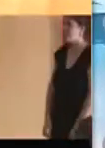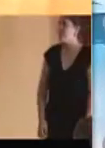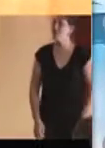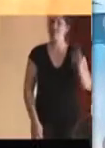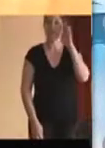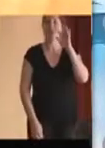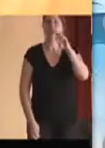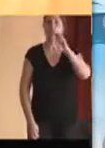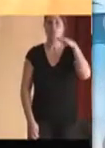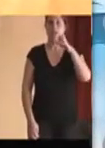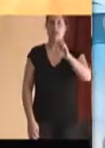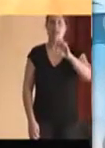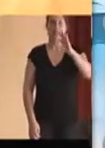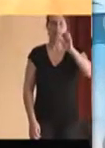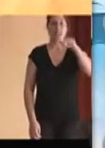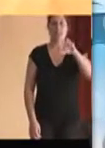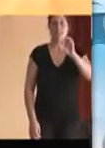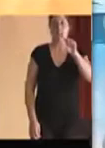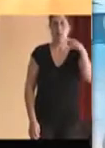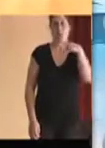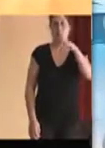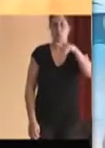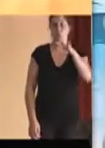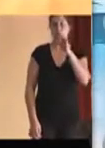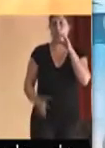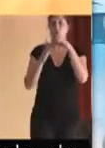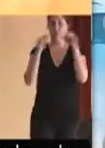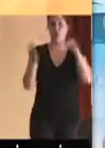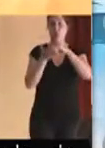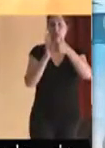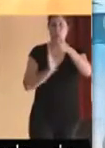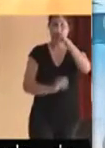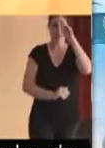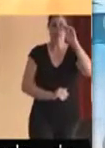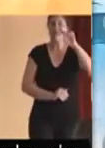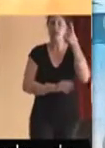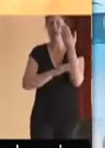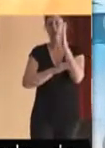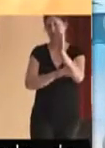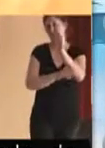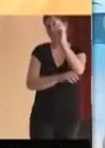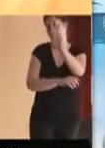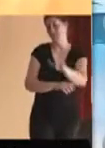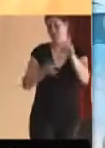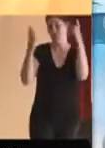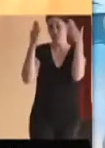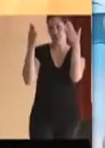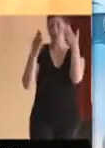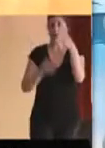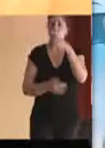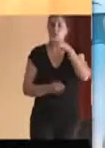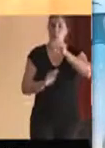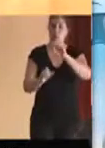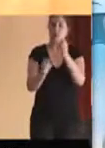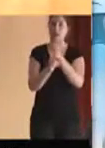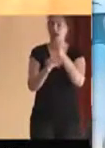Hello, my name is Rubén Sansegundo from the Polytechnic University in Madrid, and I wanted to, first of all, congratulate